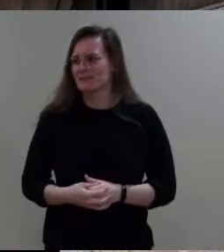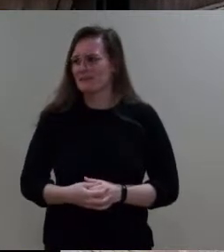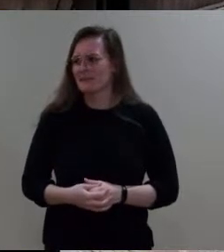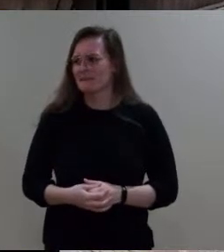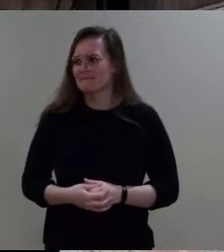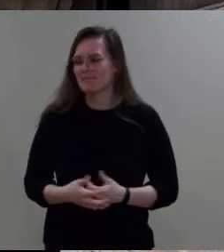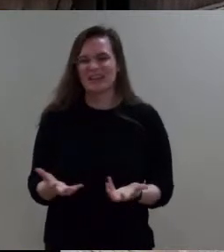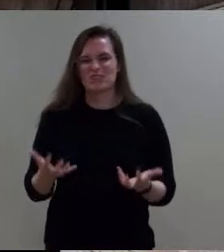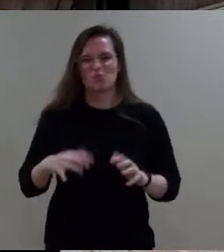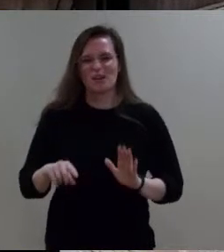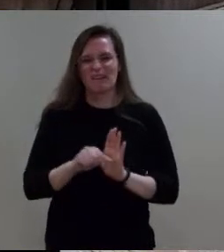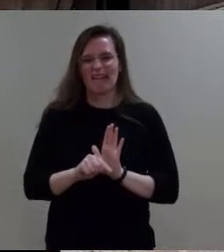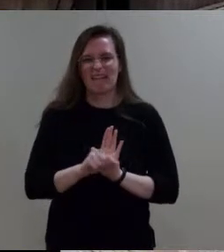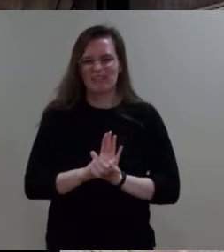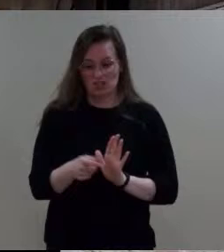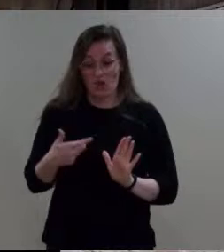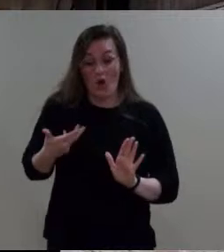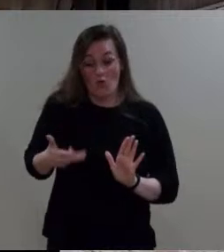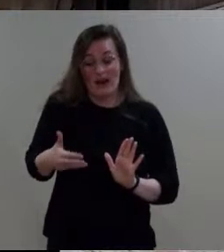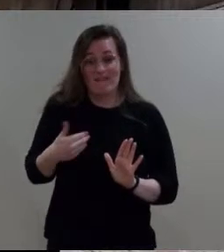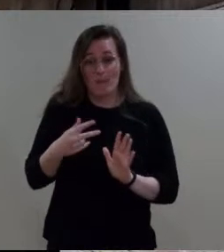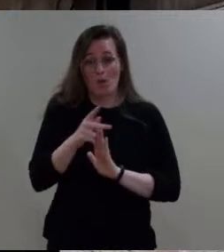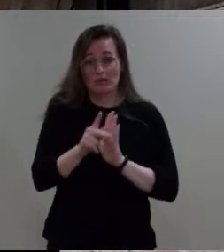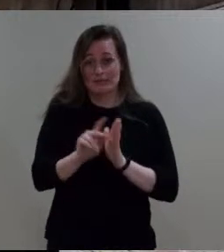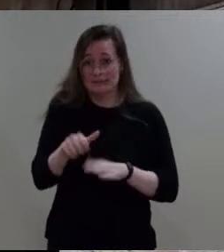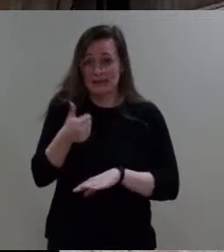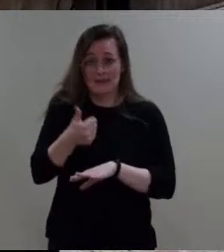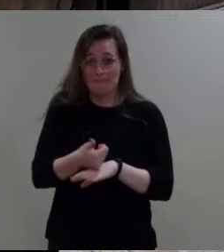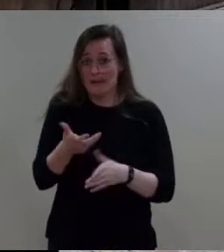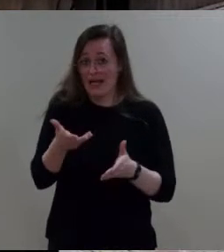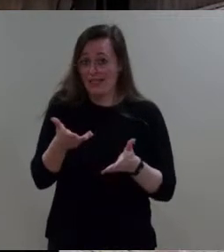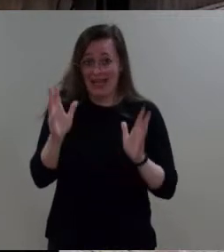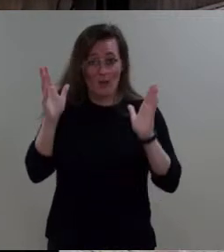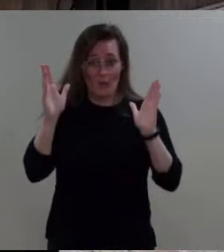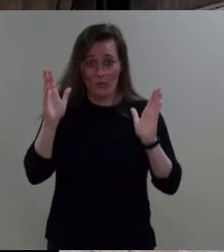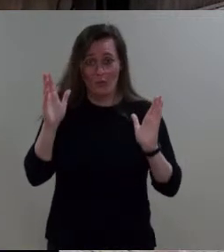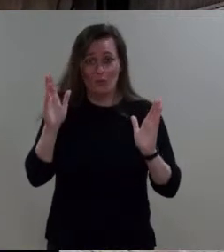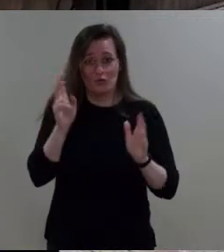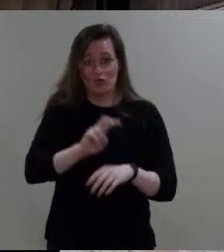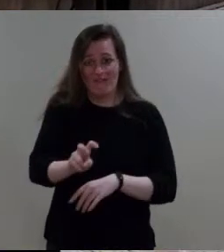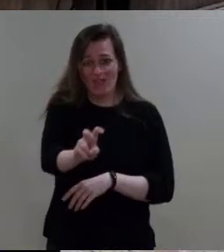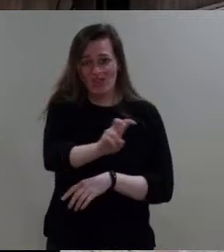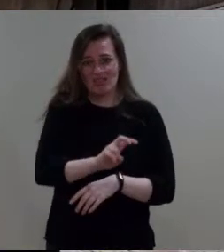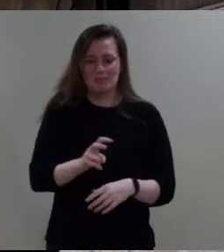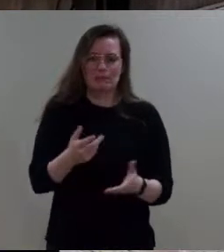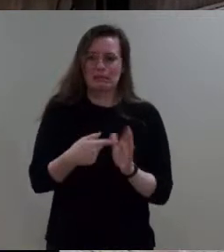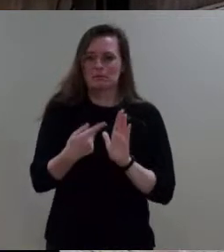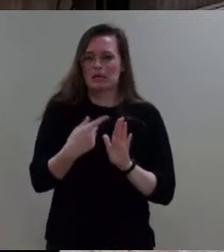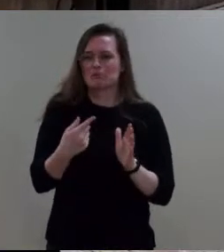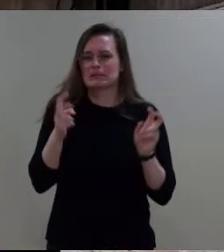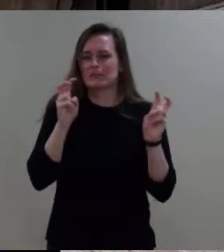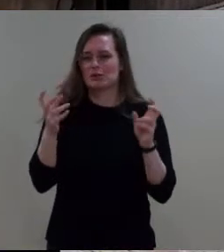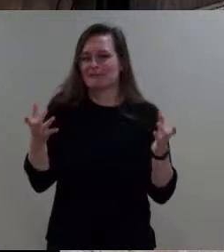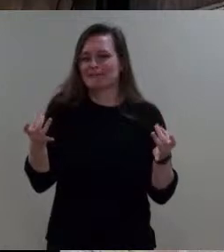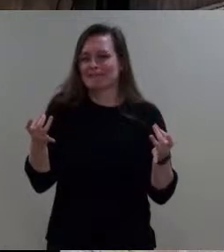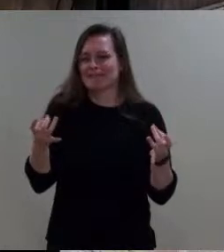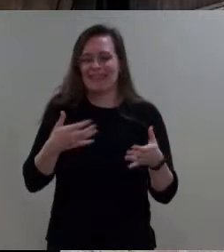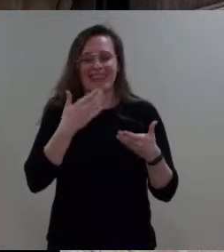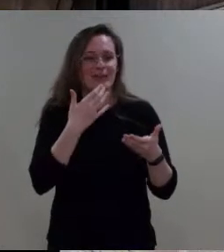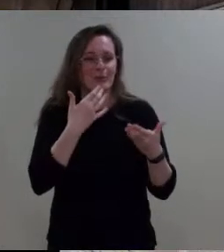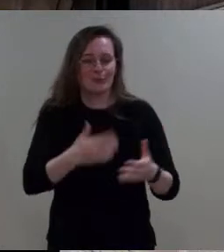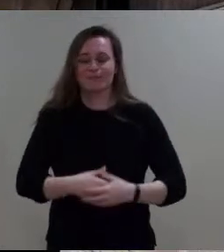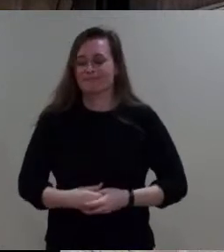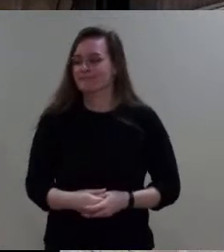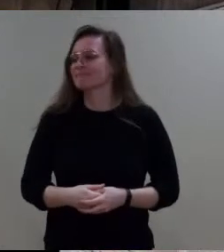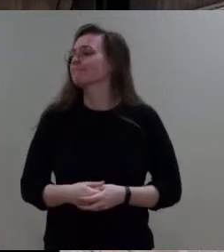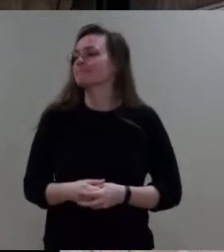we have a policy in place and we permit these travels, but it's a touchy subject, so thank you for that, though, I appreciate it.